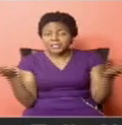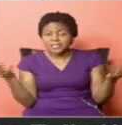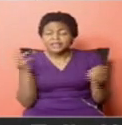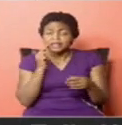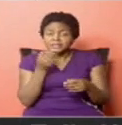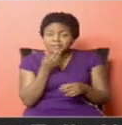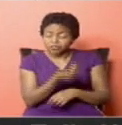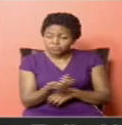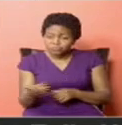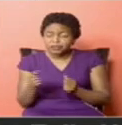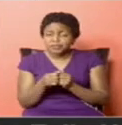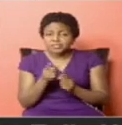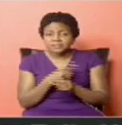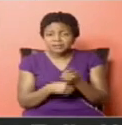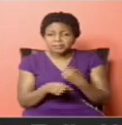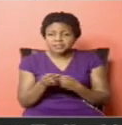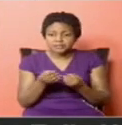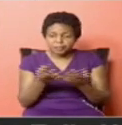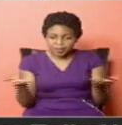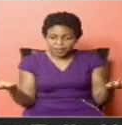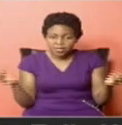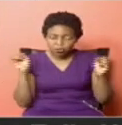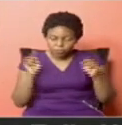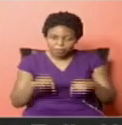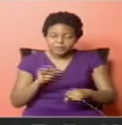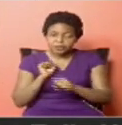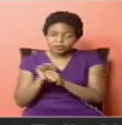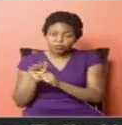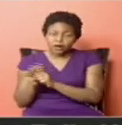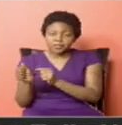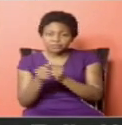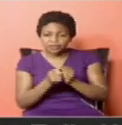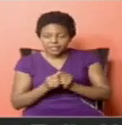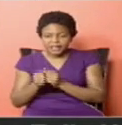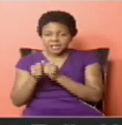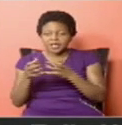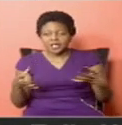with disabilities. We must get together as a